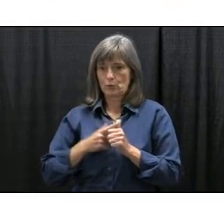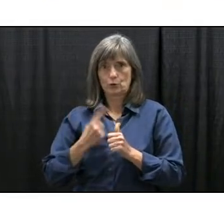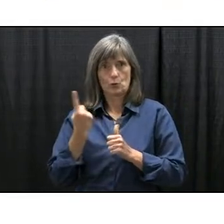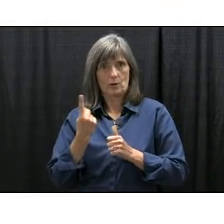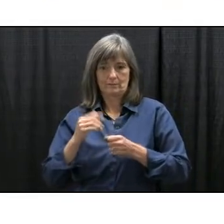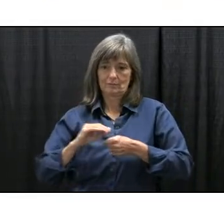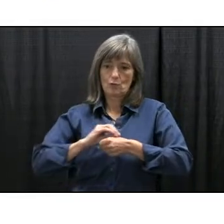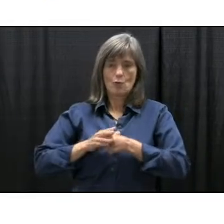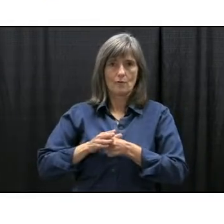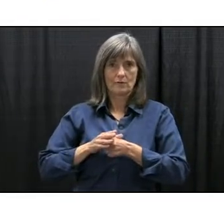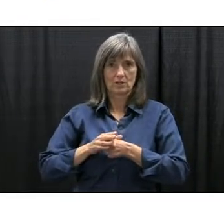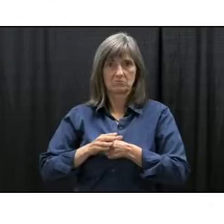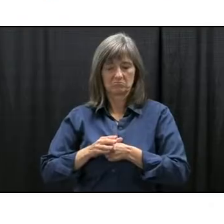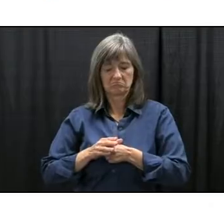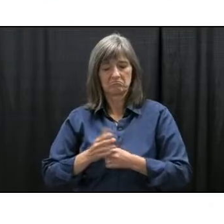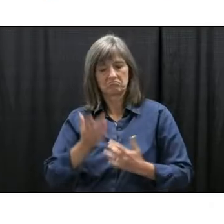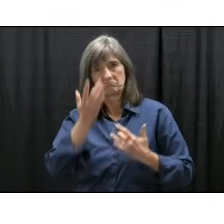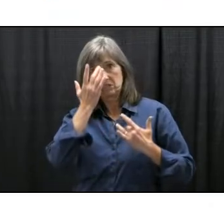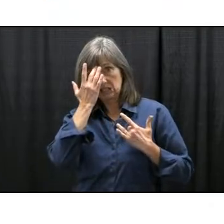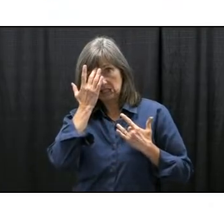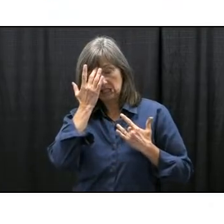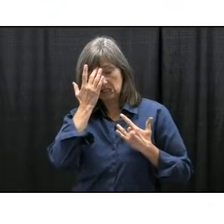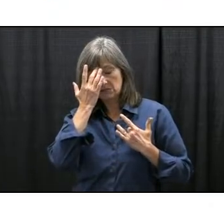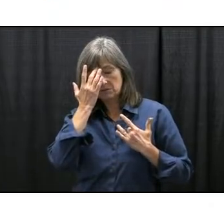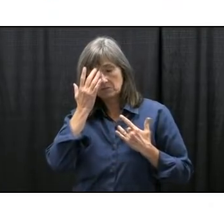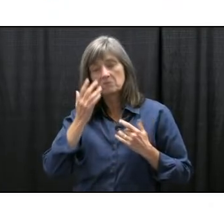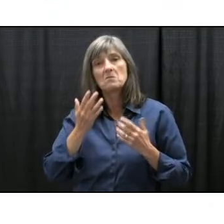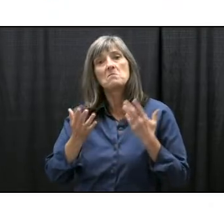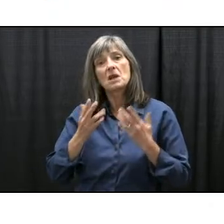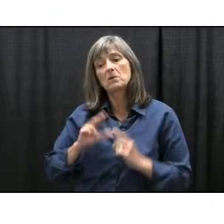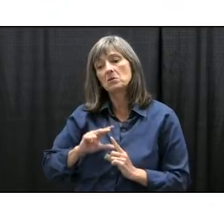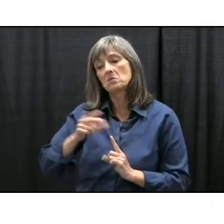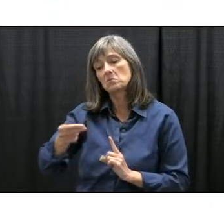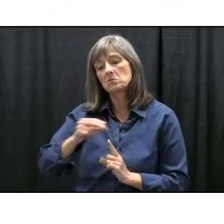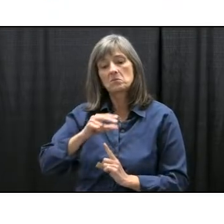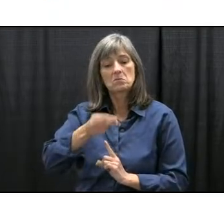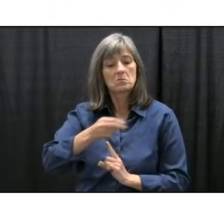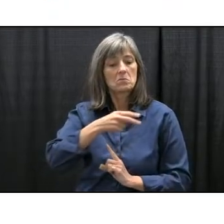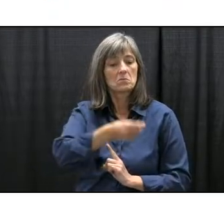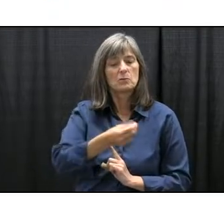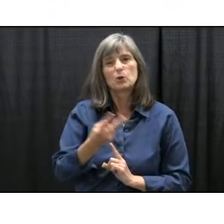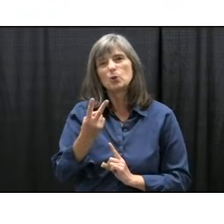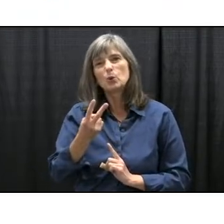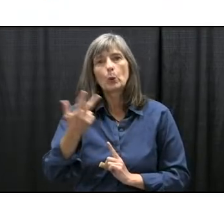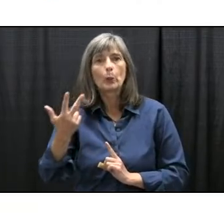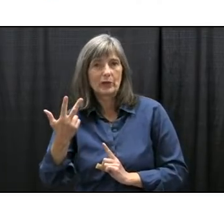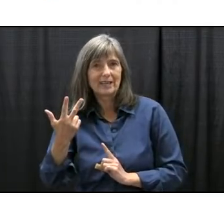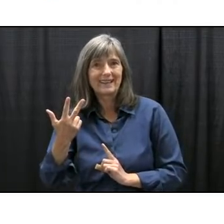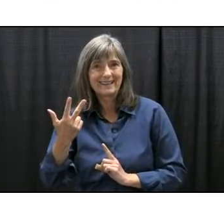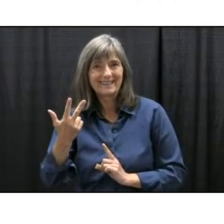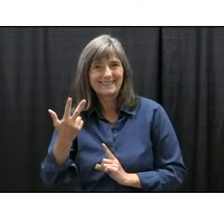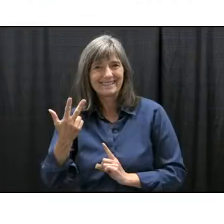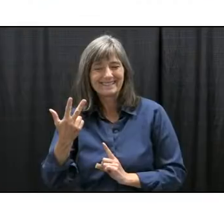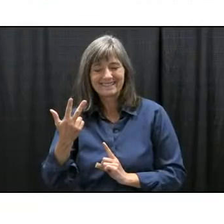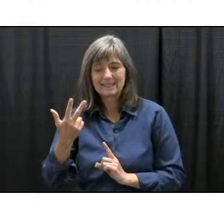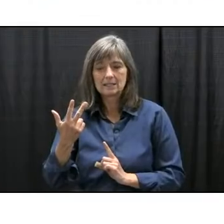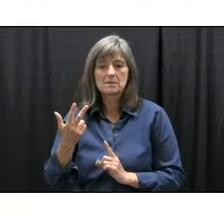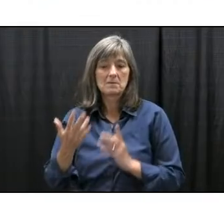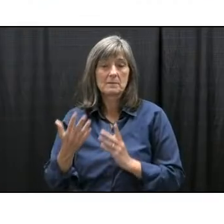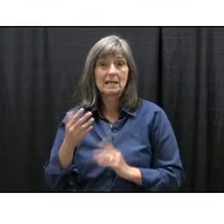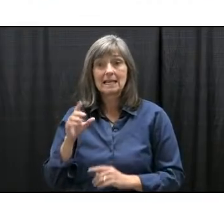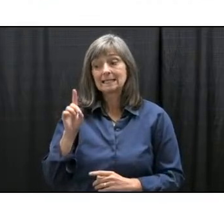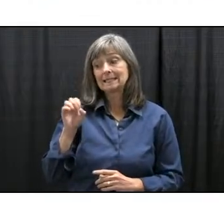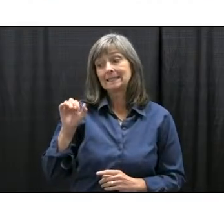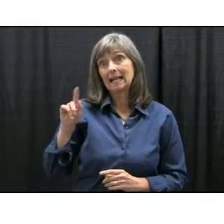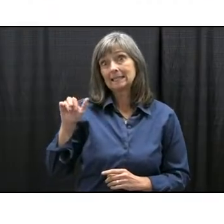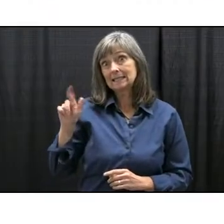were infected with the original variant, you may pass it on to 2 or 3 individuals. So that's the R0 value. With the Delta variant,